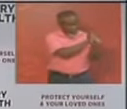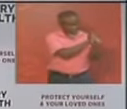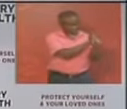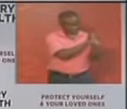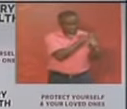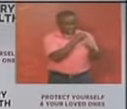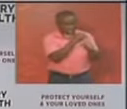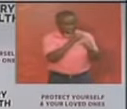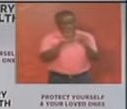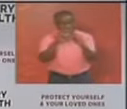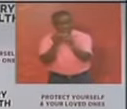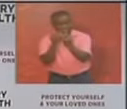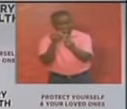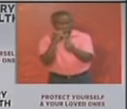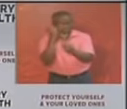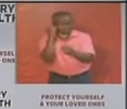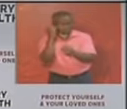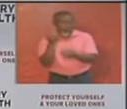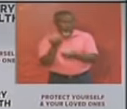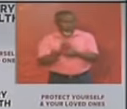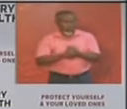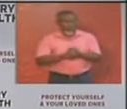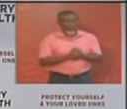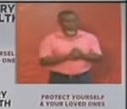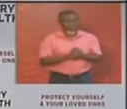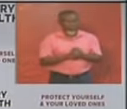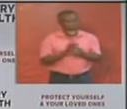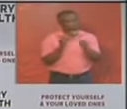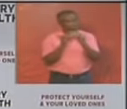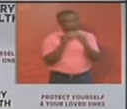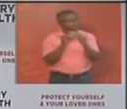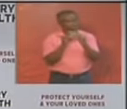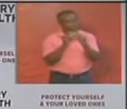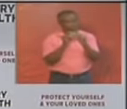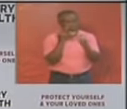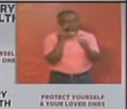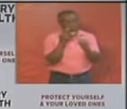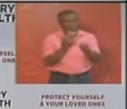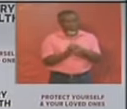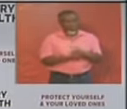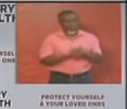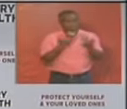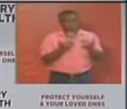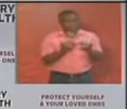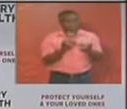Thank you very much. We go now to Wired 868, please.